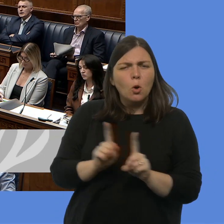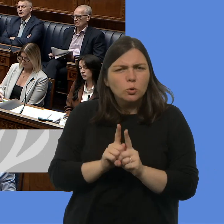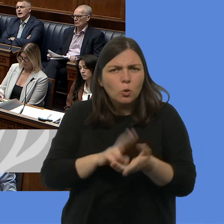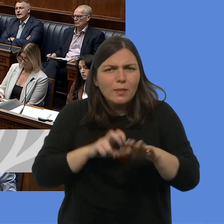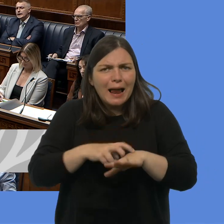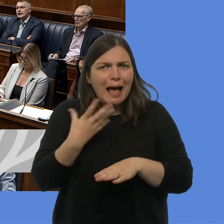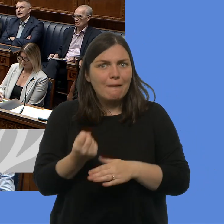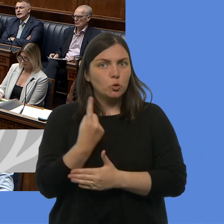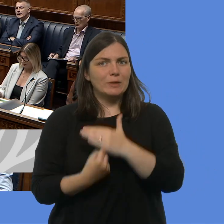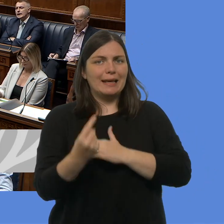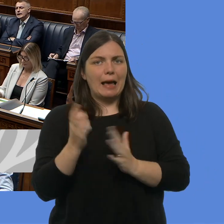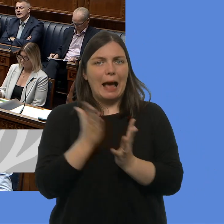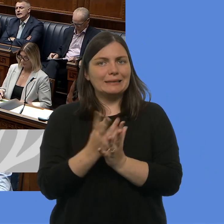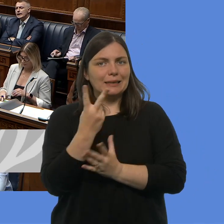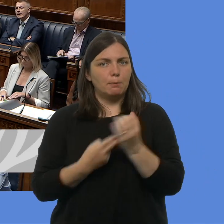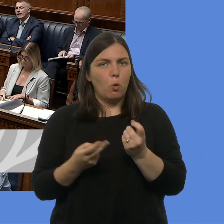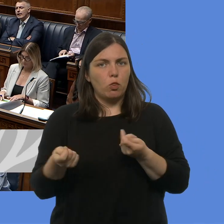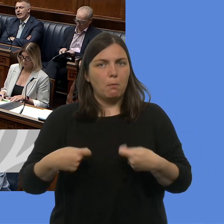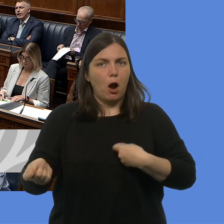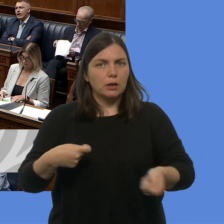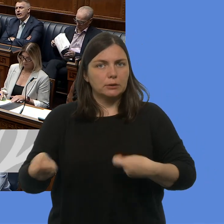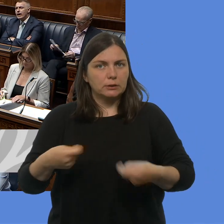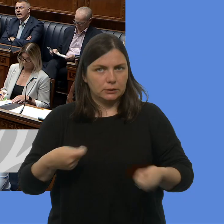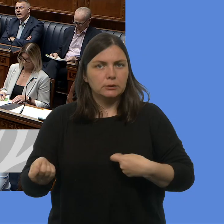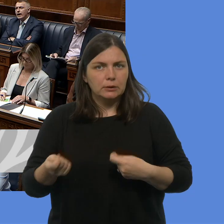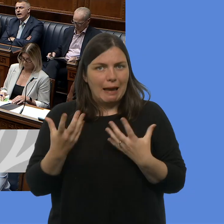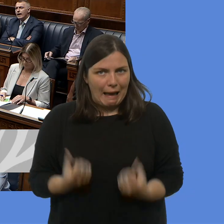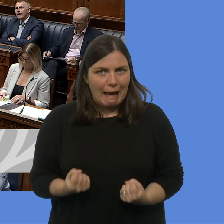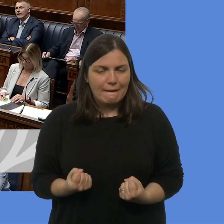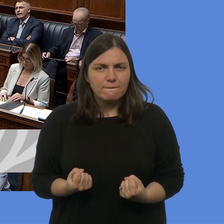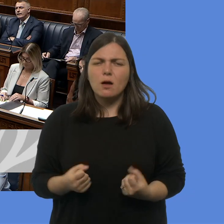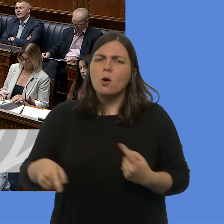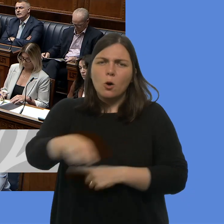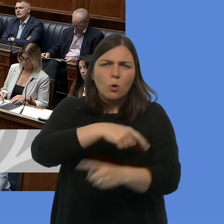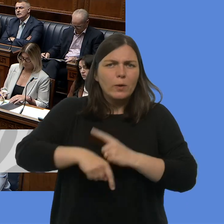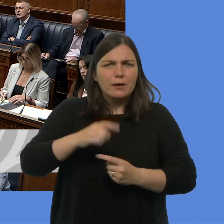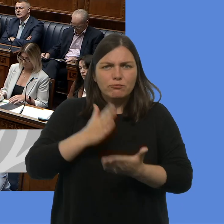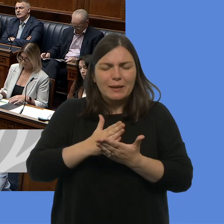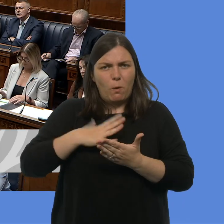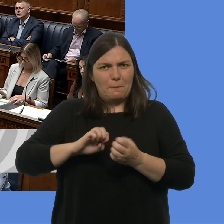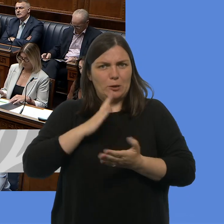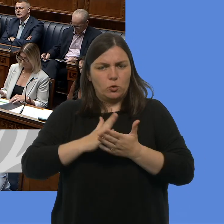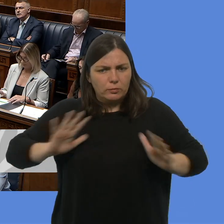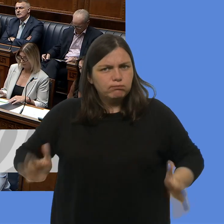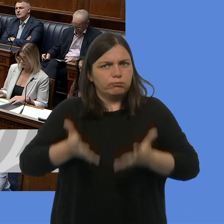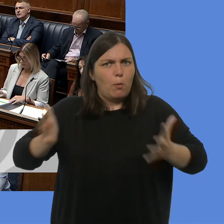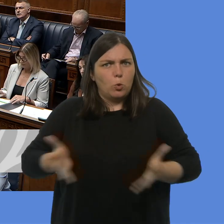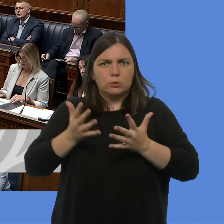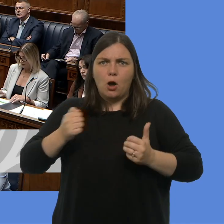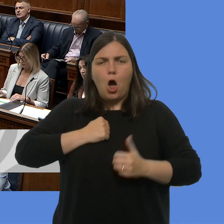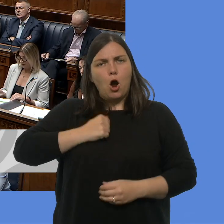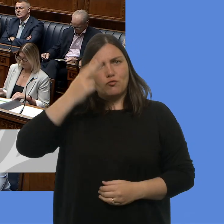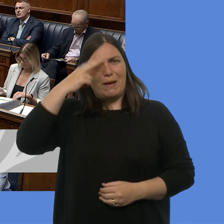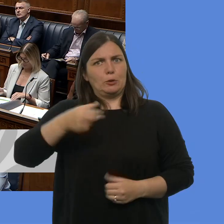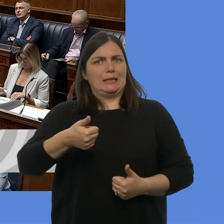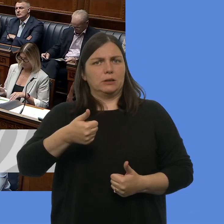offices in Washington DC, we've got Brussels, we've got Beijing, and they all have a key role in promoting our interests as we continue to strengthen our reputation as a